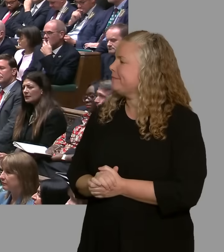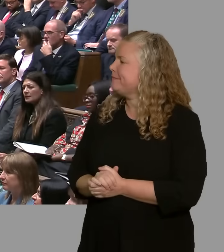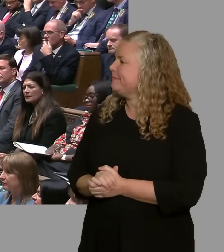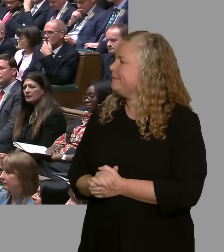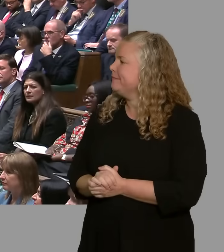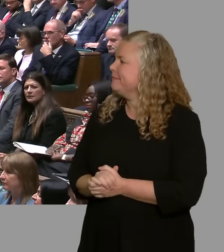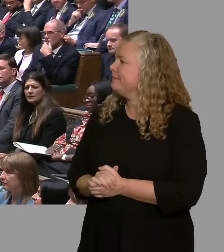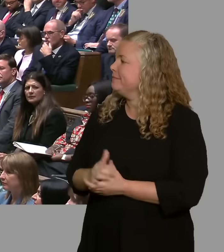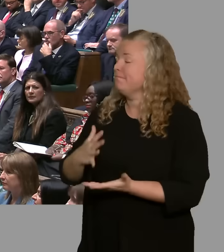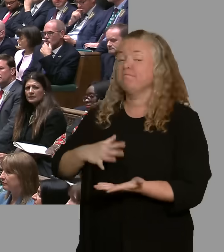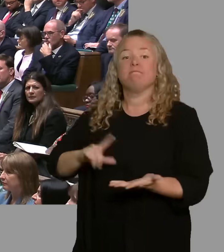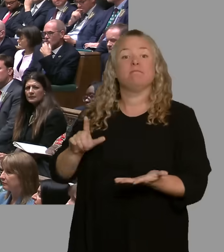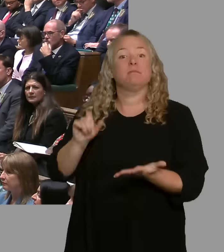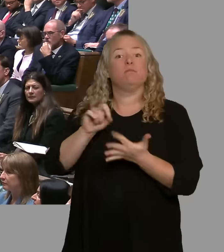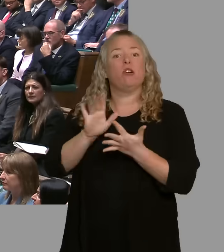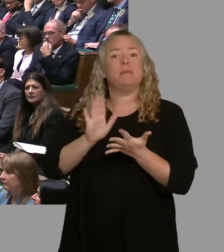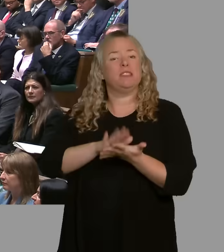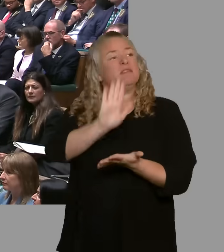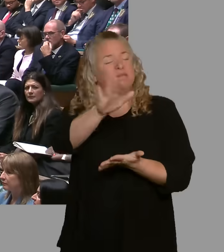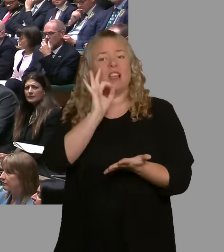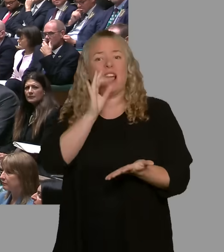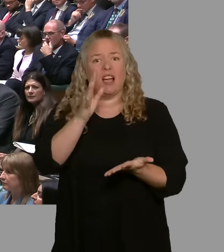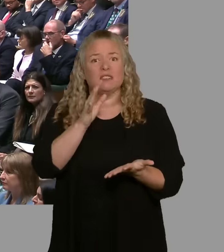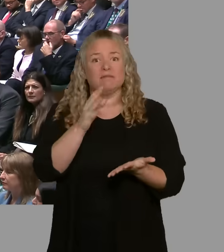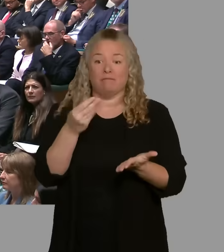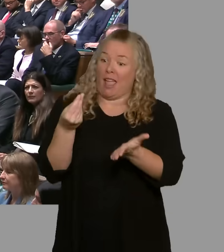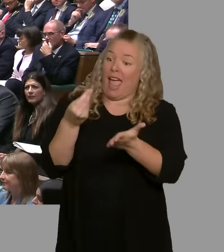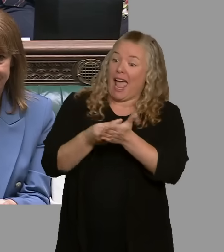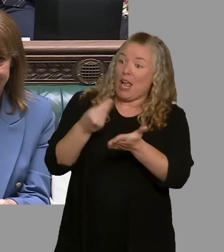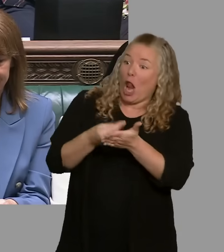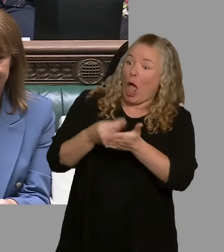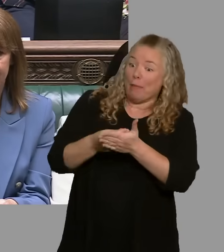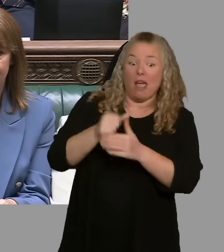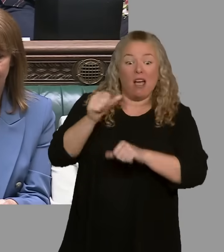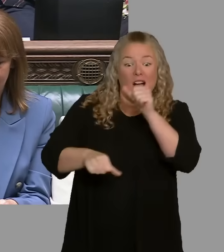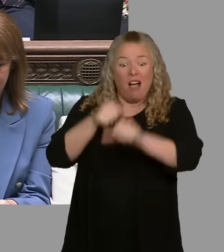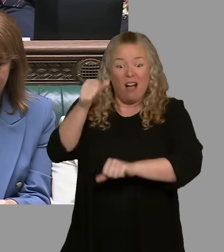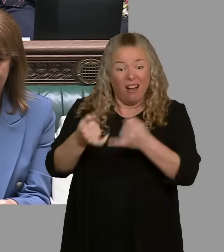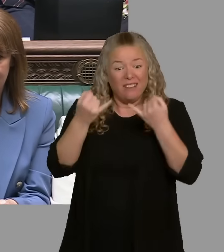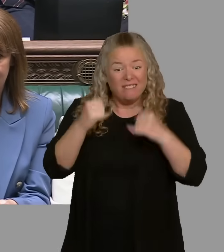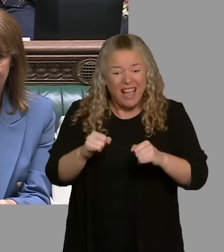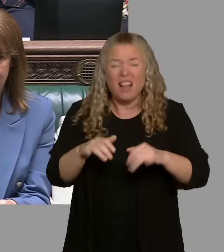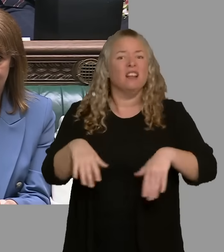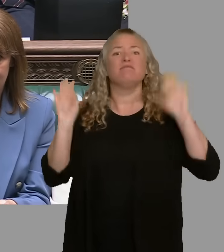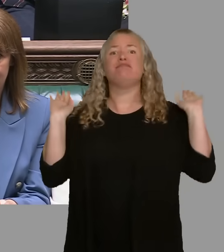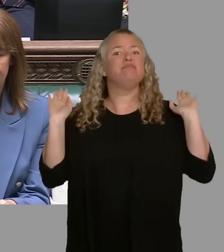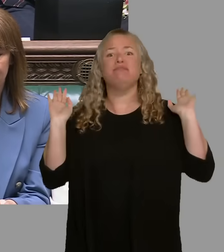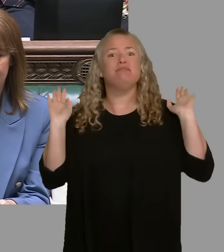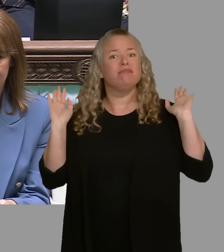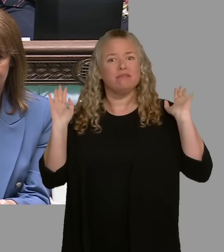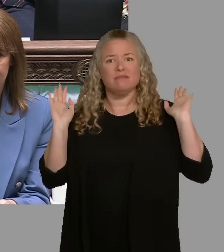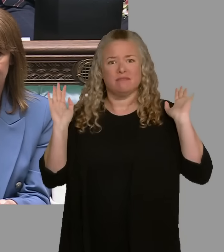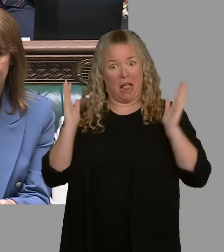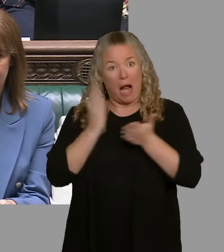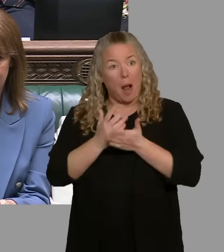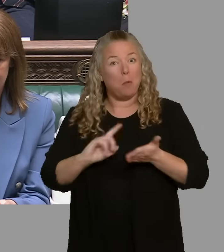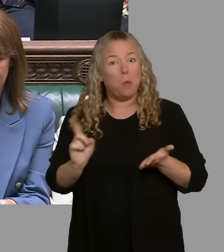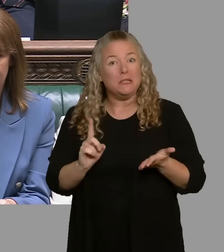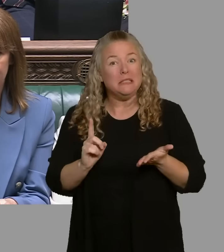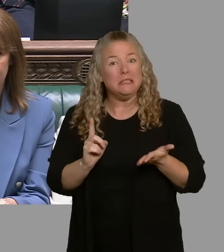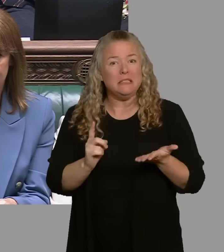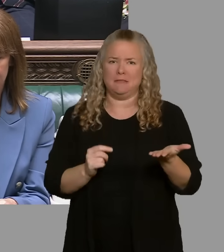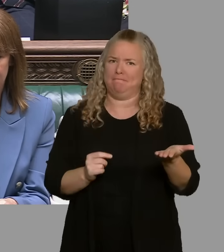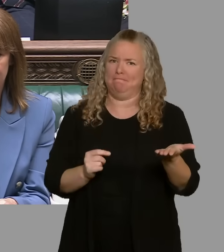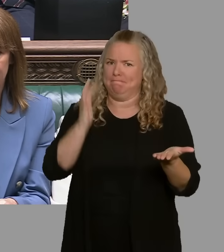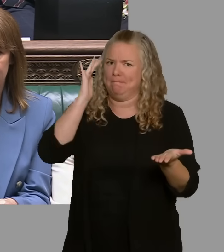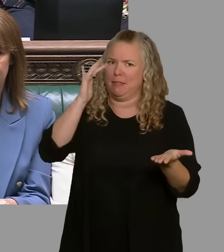Mr. Speaker, I'm pleased that the employment rate is up, inactivity is down, and we've created over 380,000